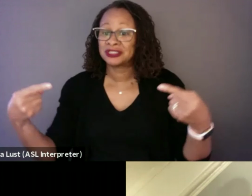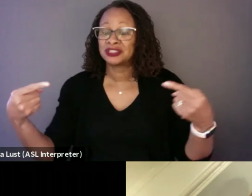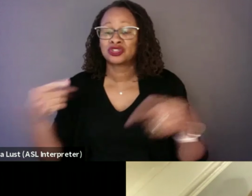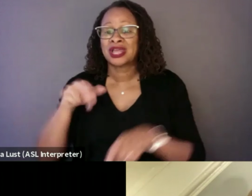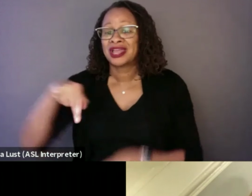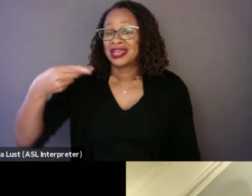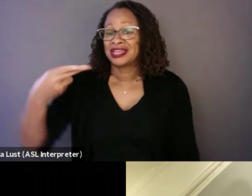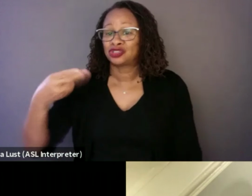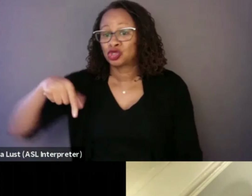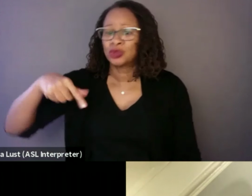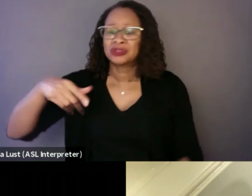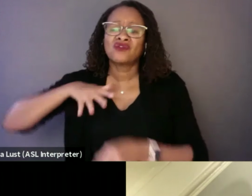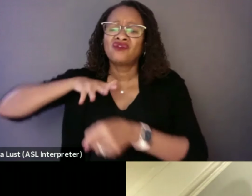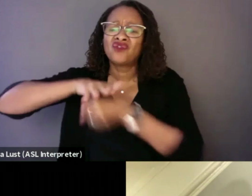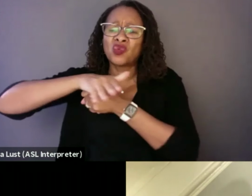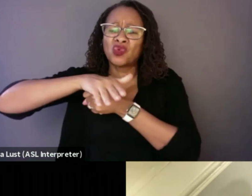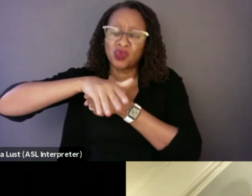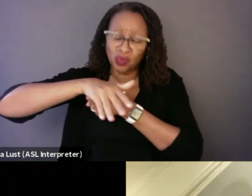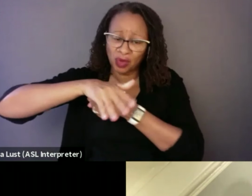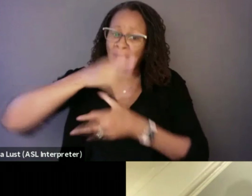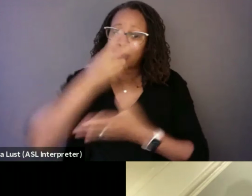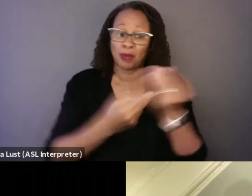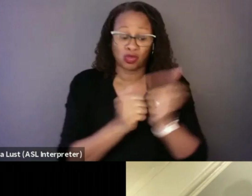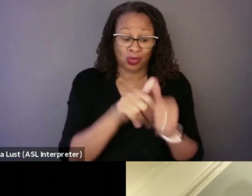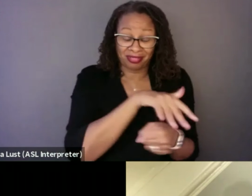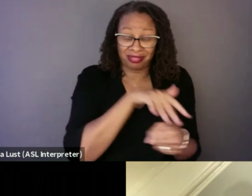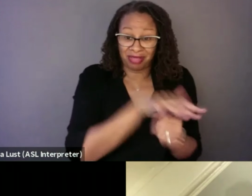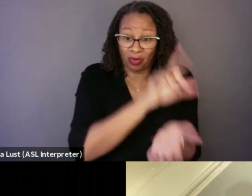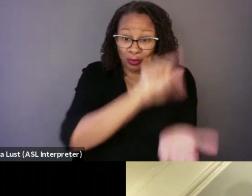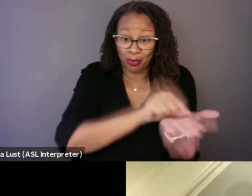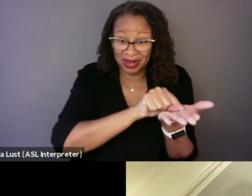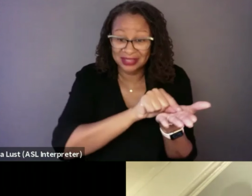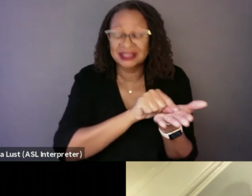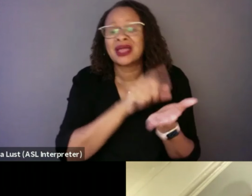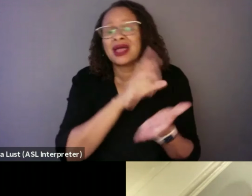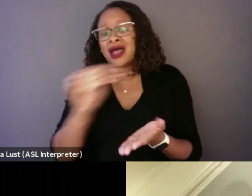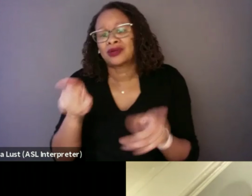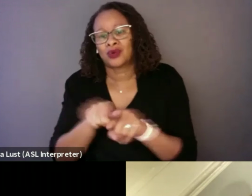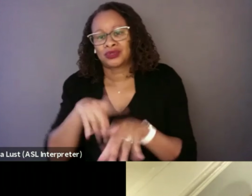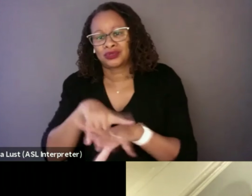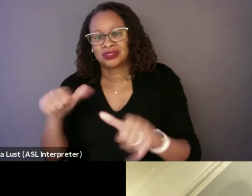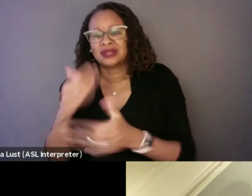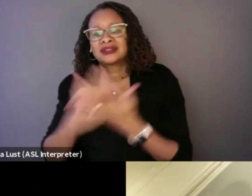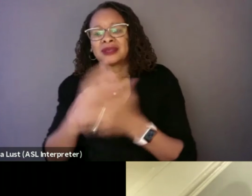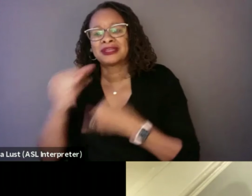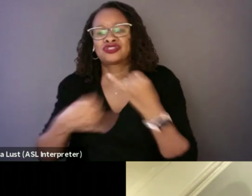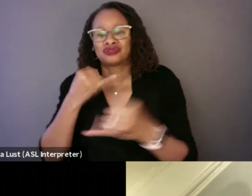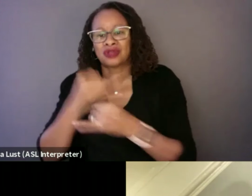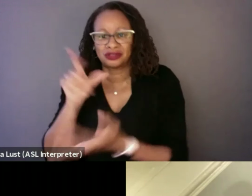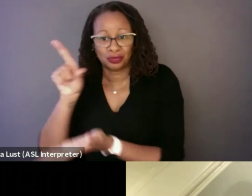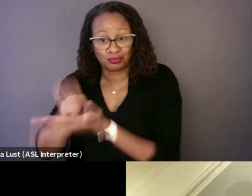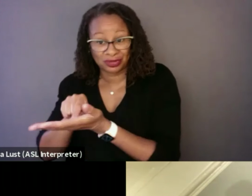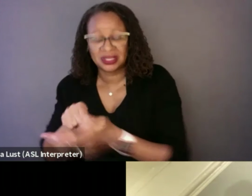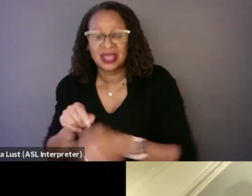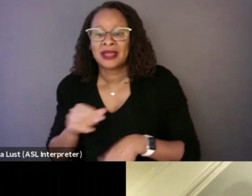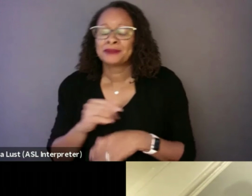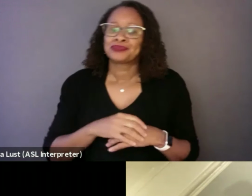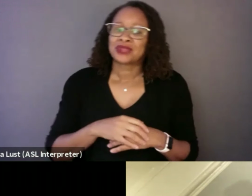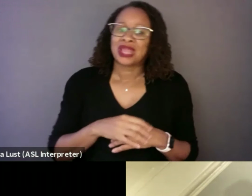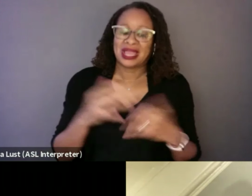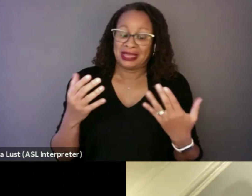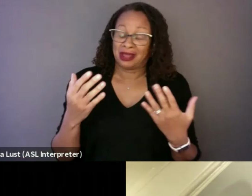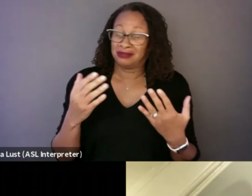packed, both with local press and also some international press. And around the election